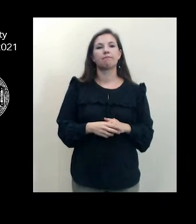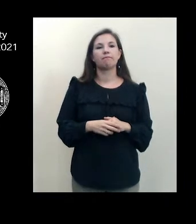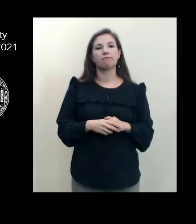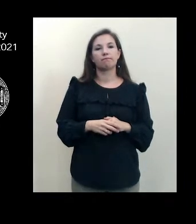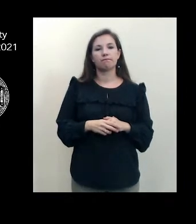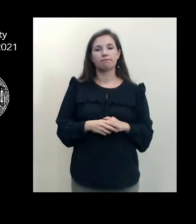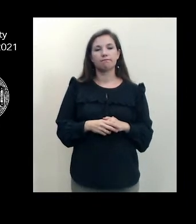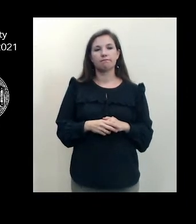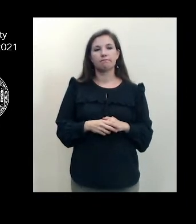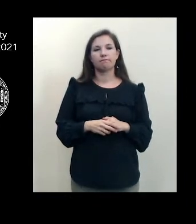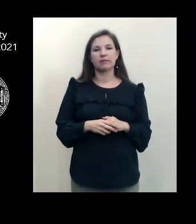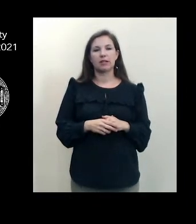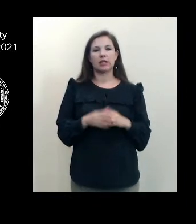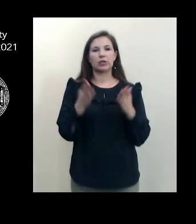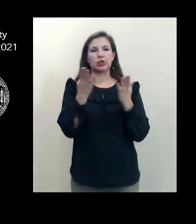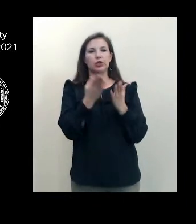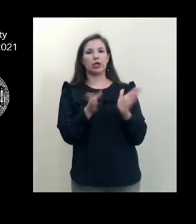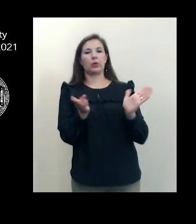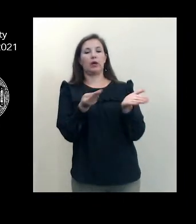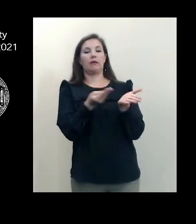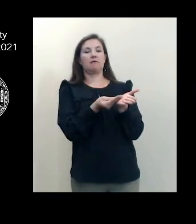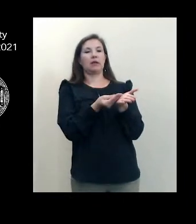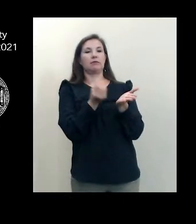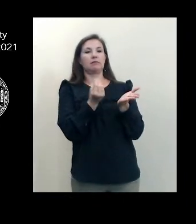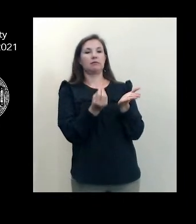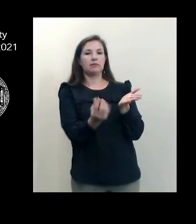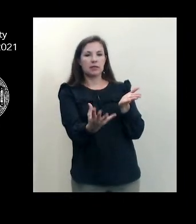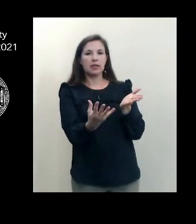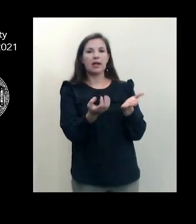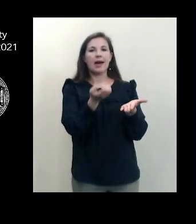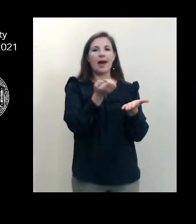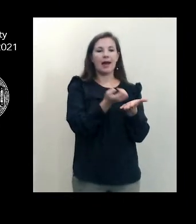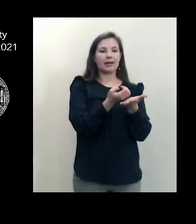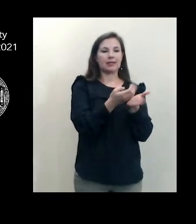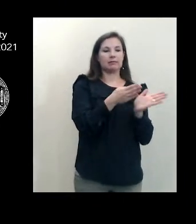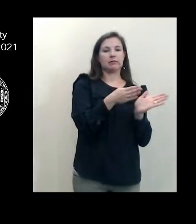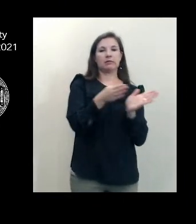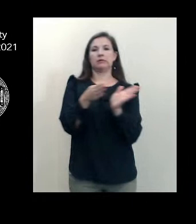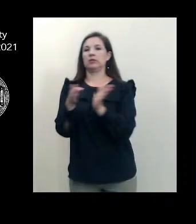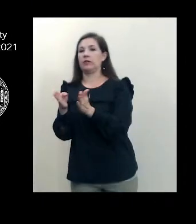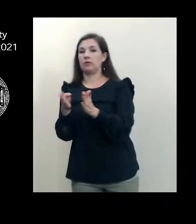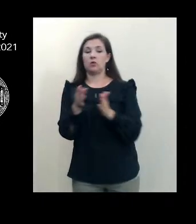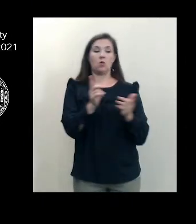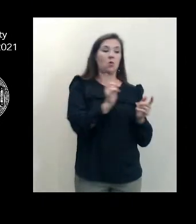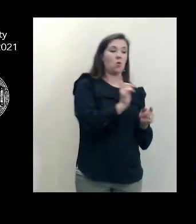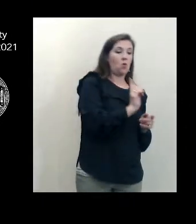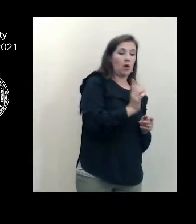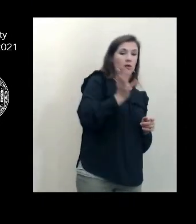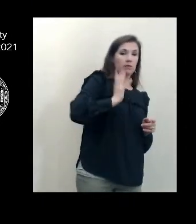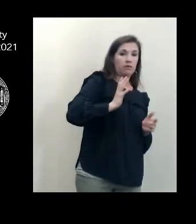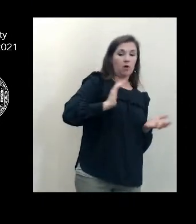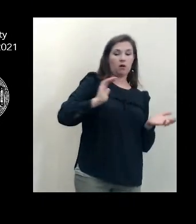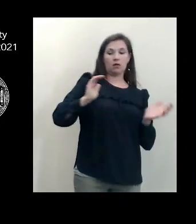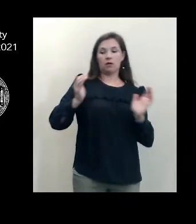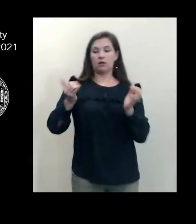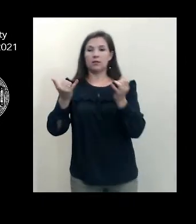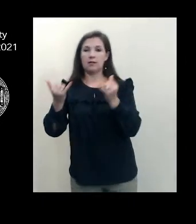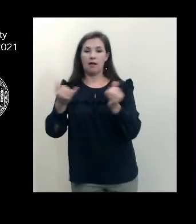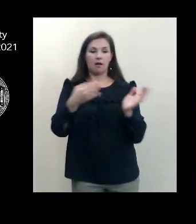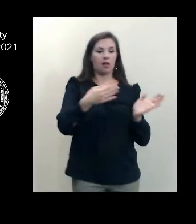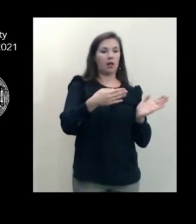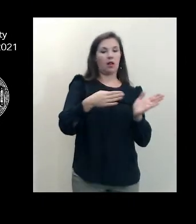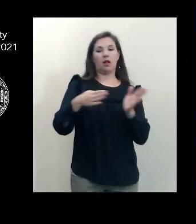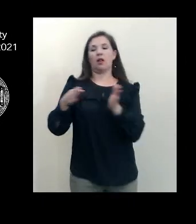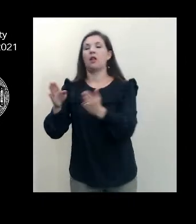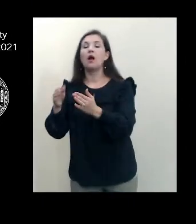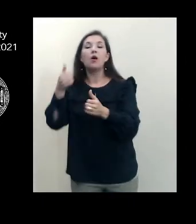general fund note, so to speak, it is an economic paradigm shift from where we were to where we are today. Remember,